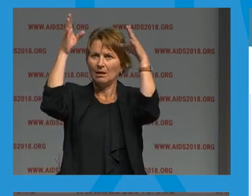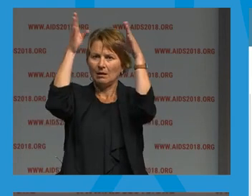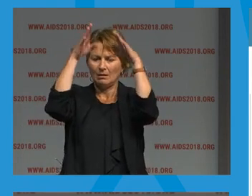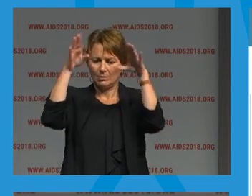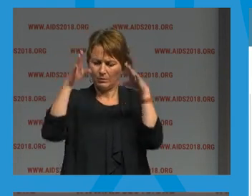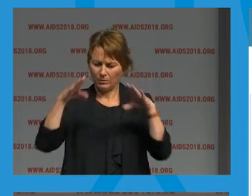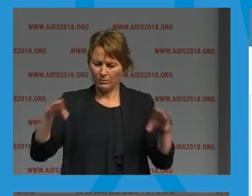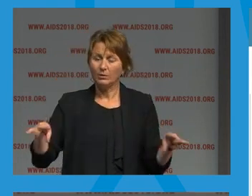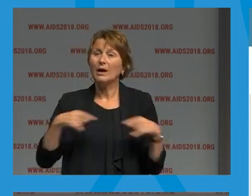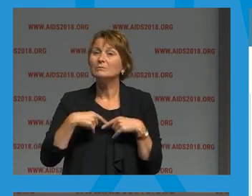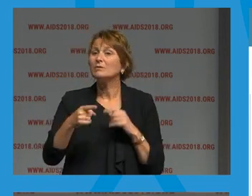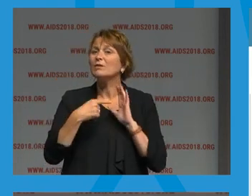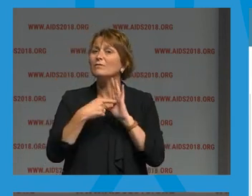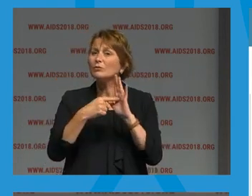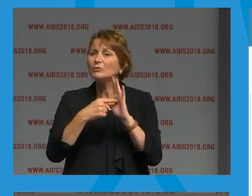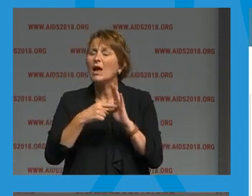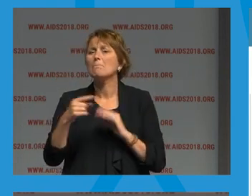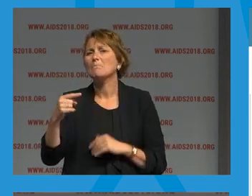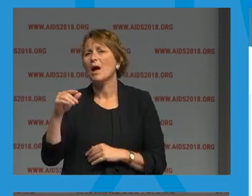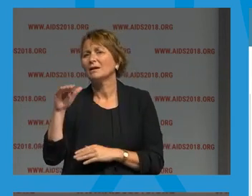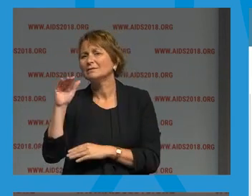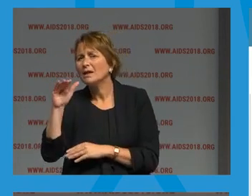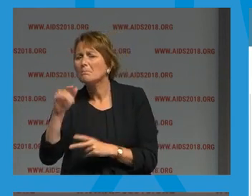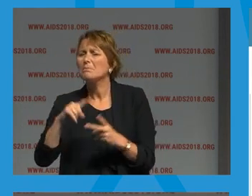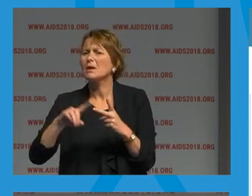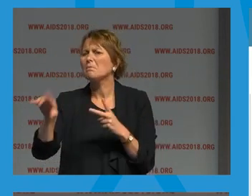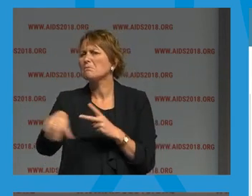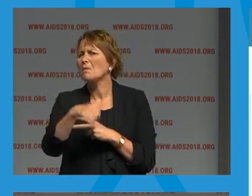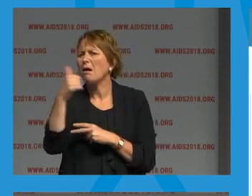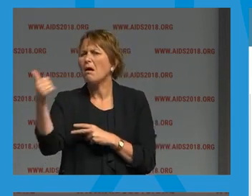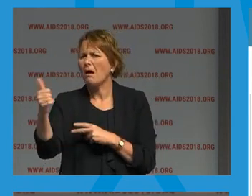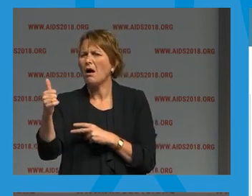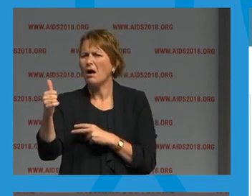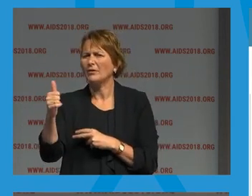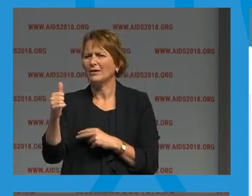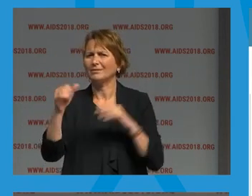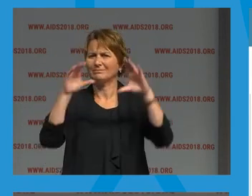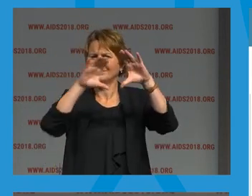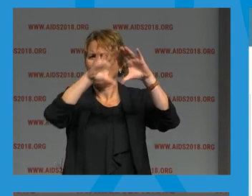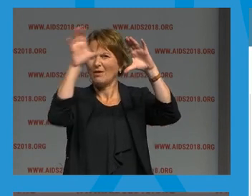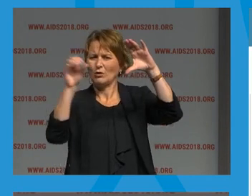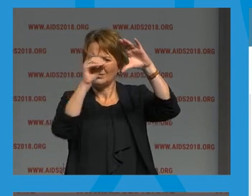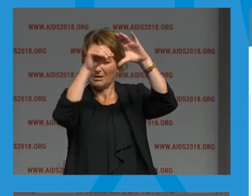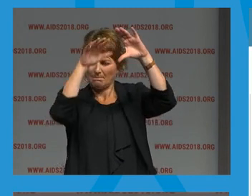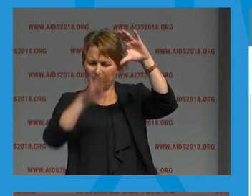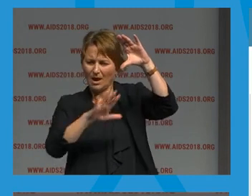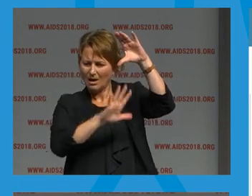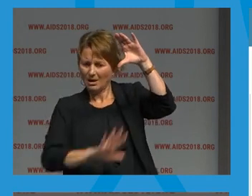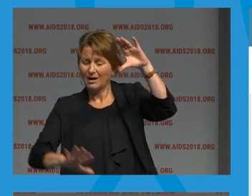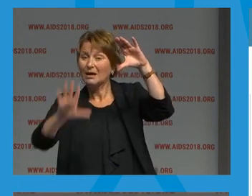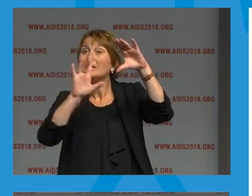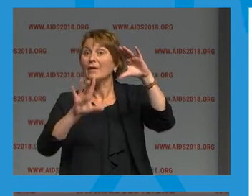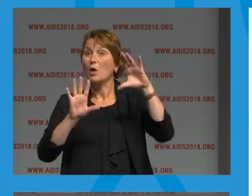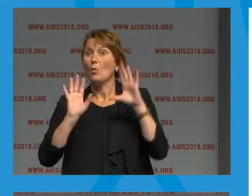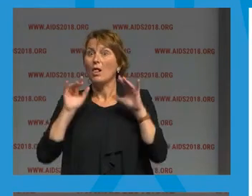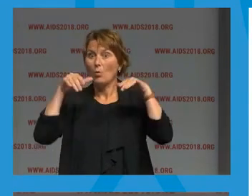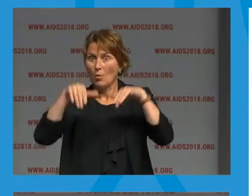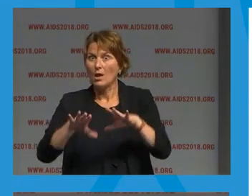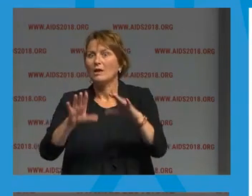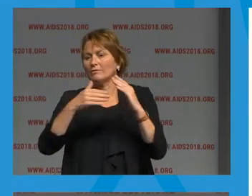places like Zambia and the rest of sub-Saharan Africa, it is a wave that will continue unrelenting for the next 3